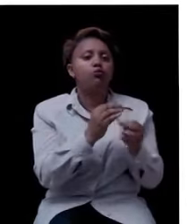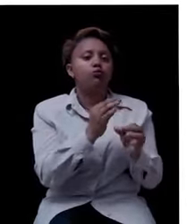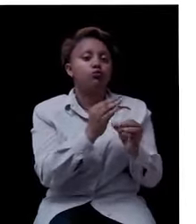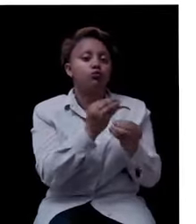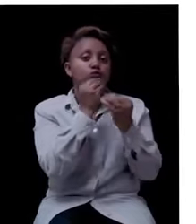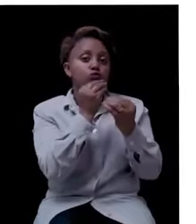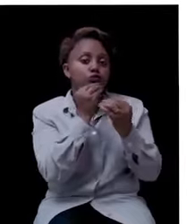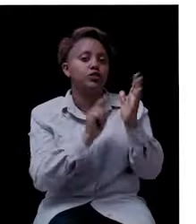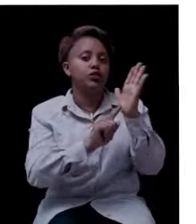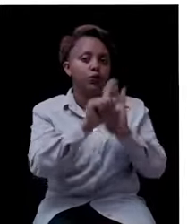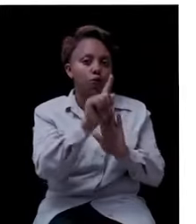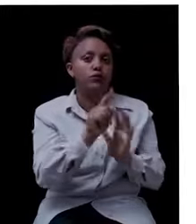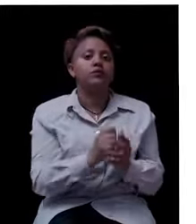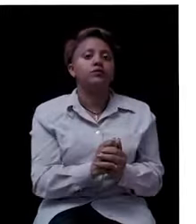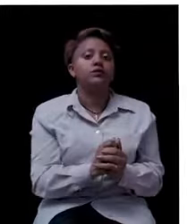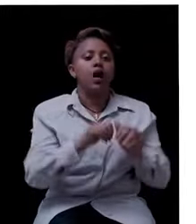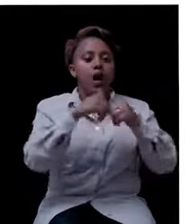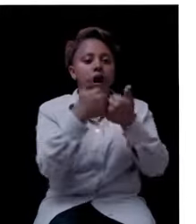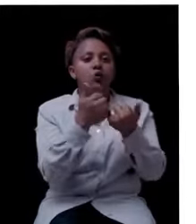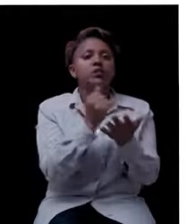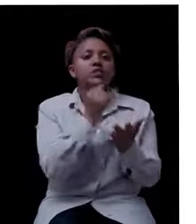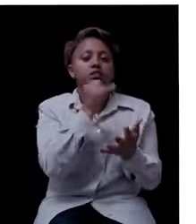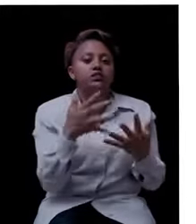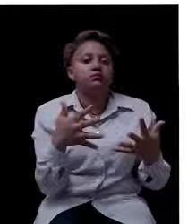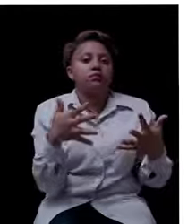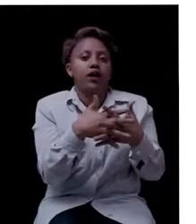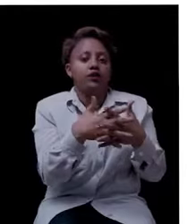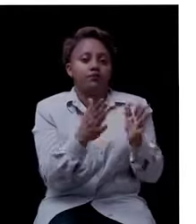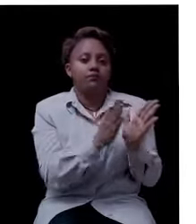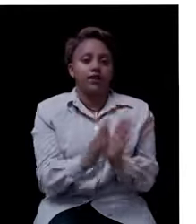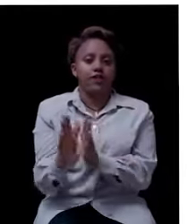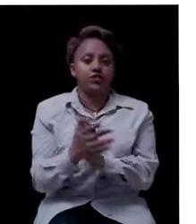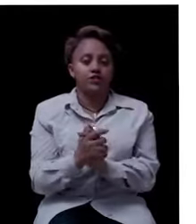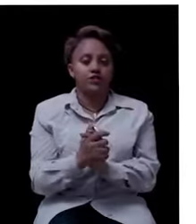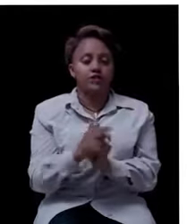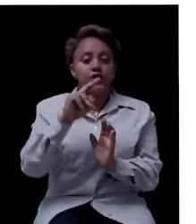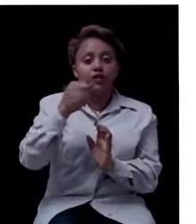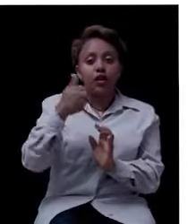taste of food, but also in good safety and the health benefit of food delivery.